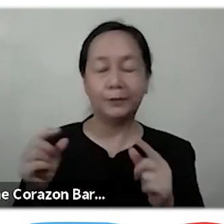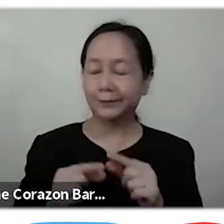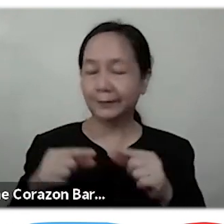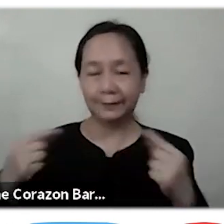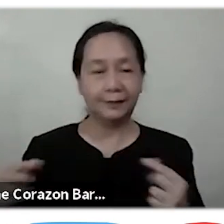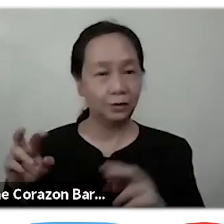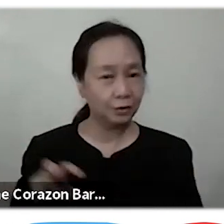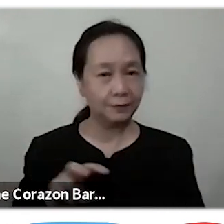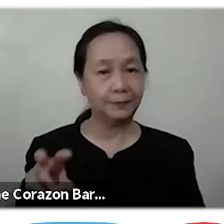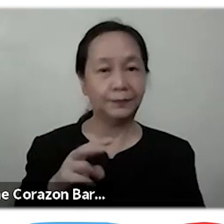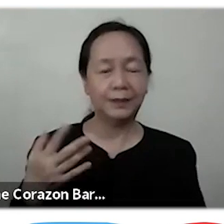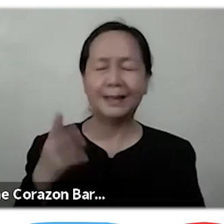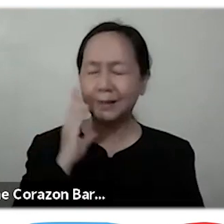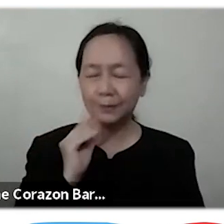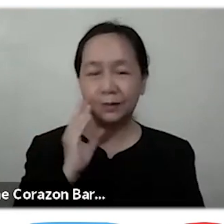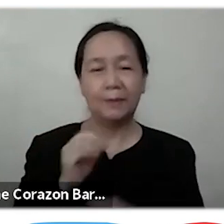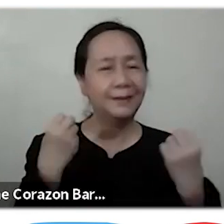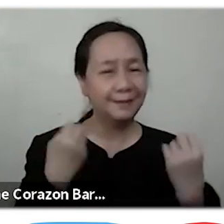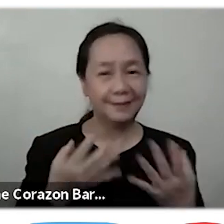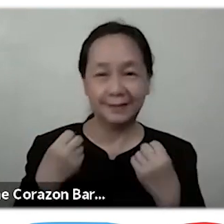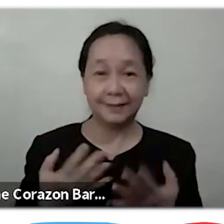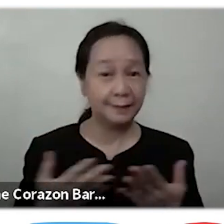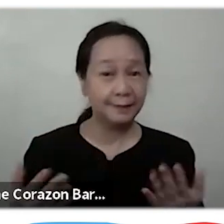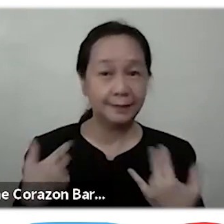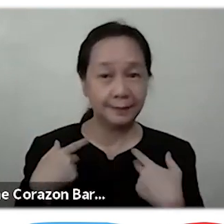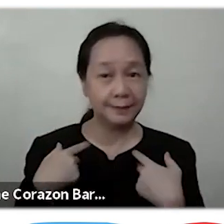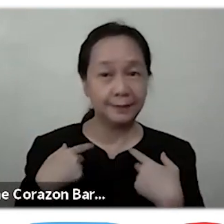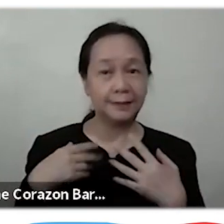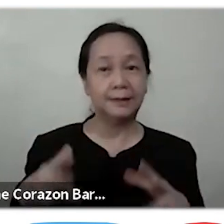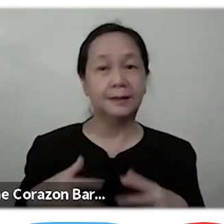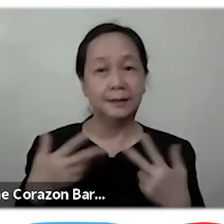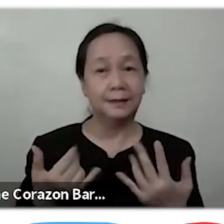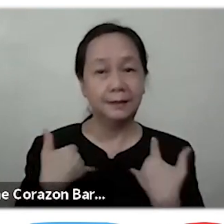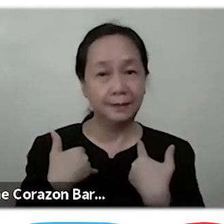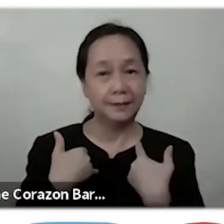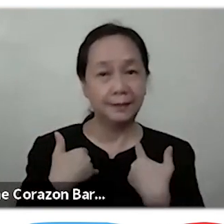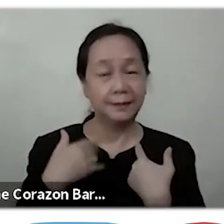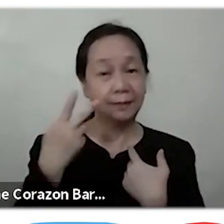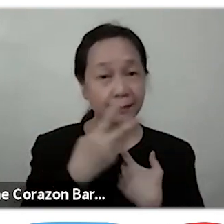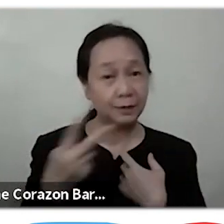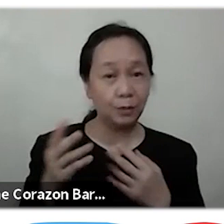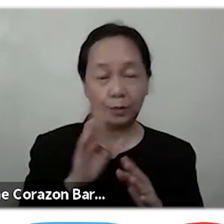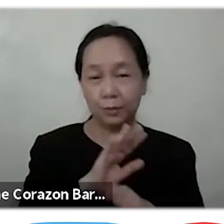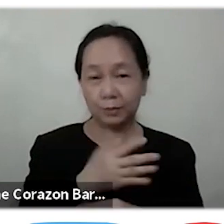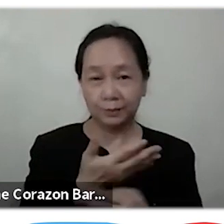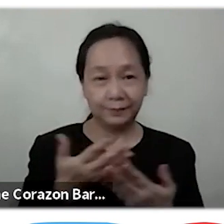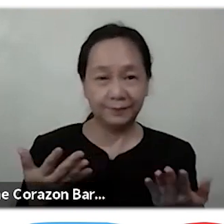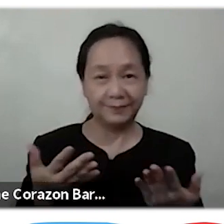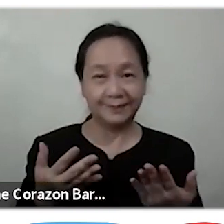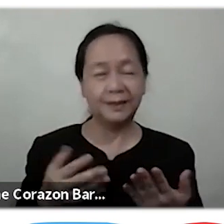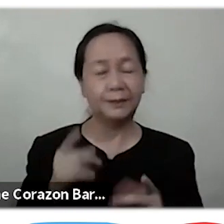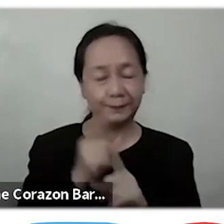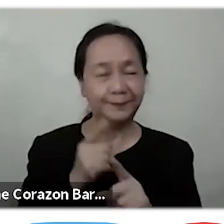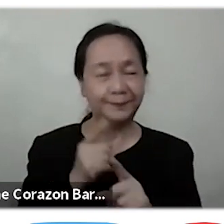journey. I have experienced a lot of things, and getting the platform to share my things here today with all of you is really